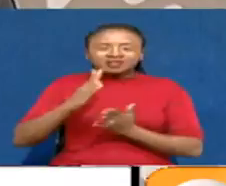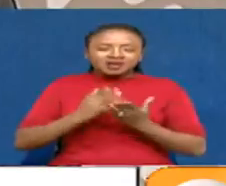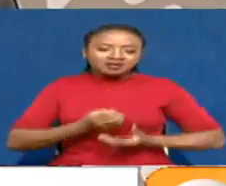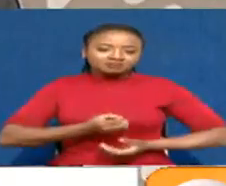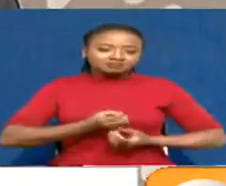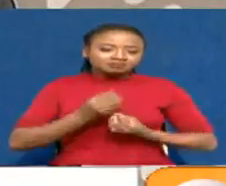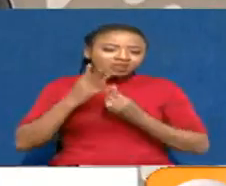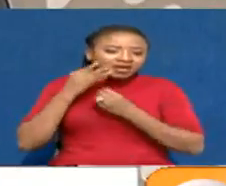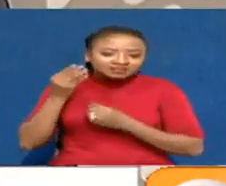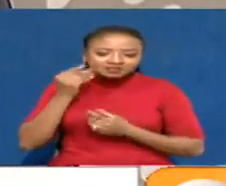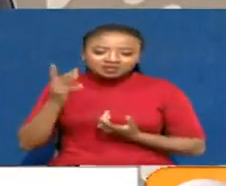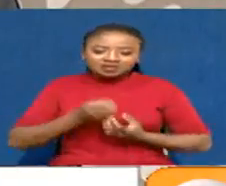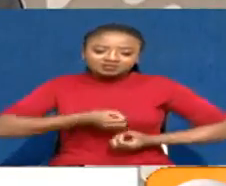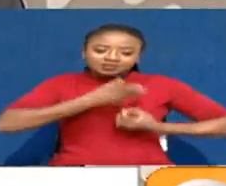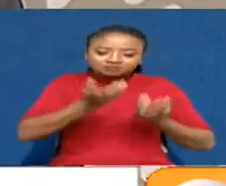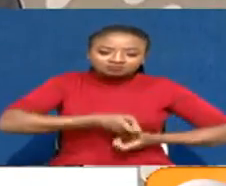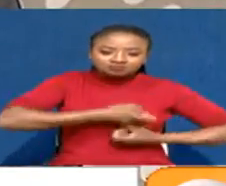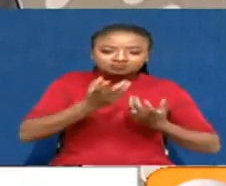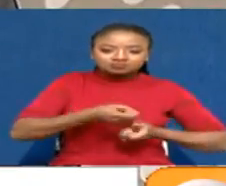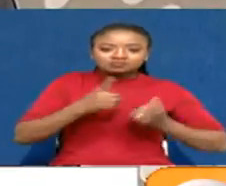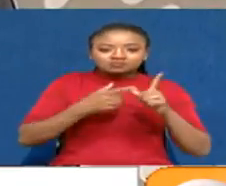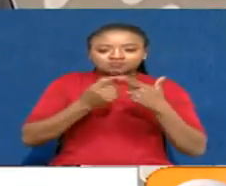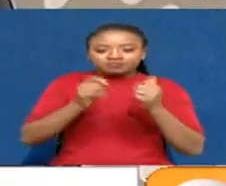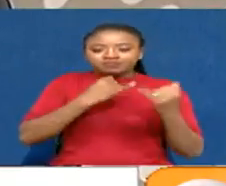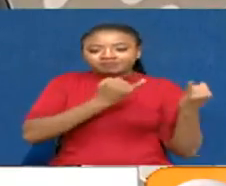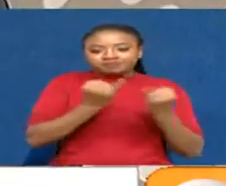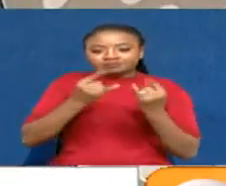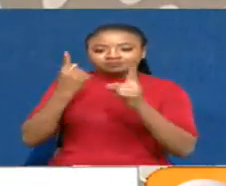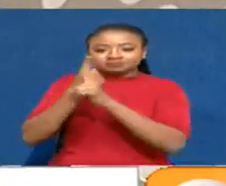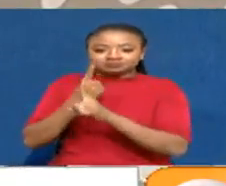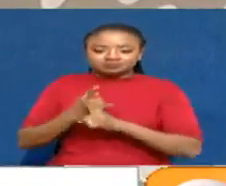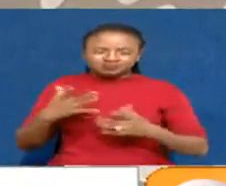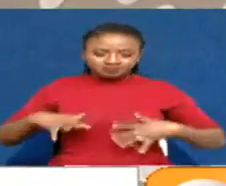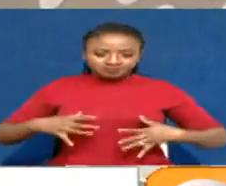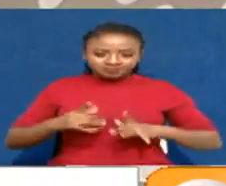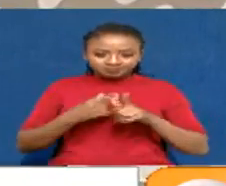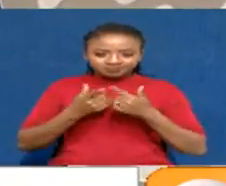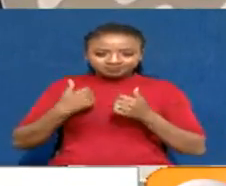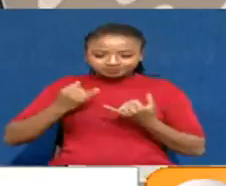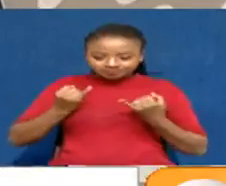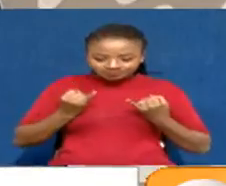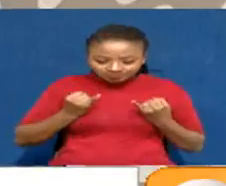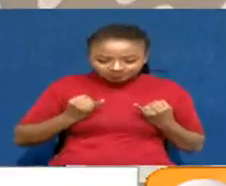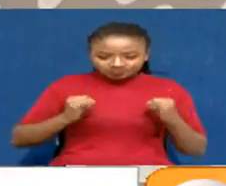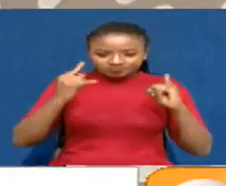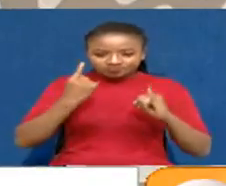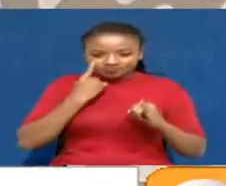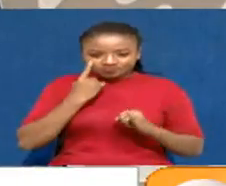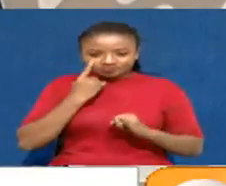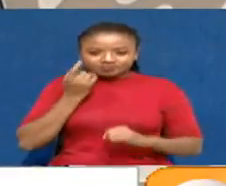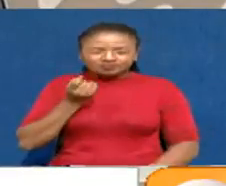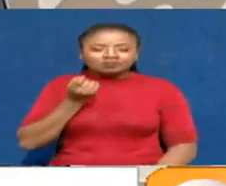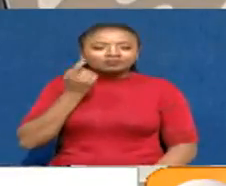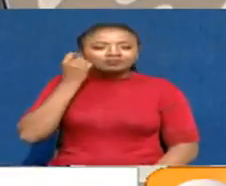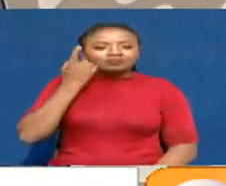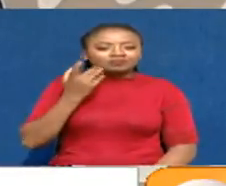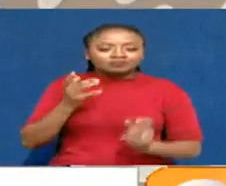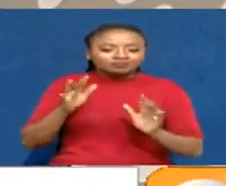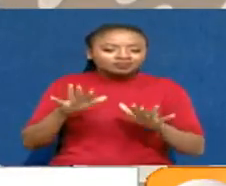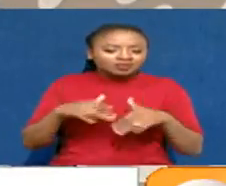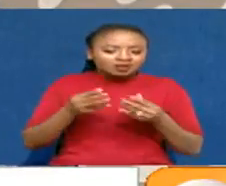well as we've invited even other people as well to try and find a way we can have an enforceable